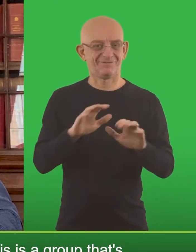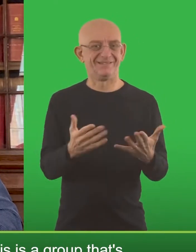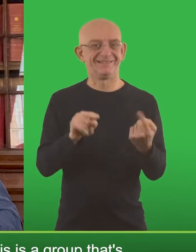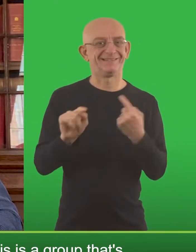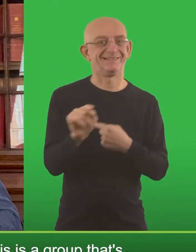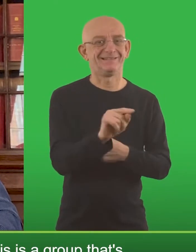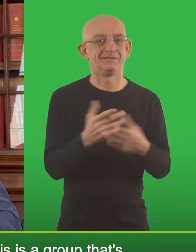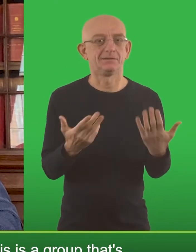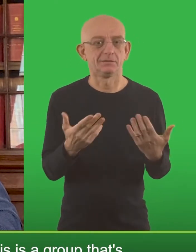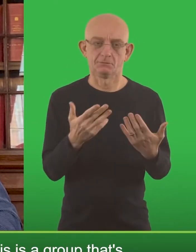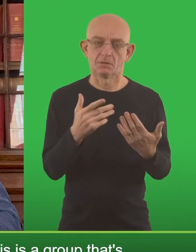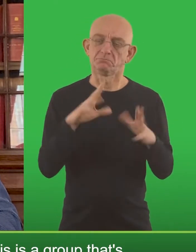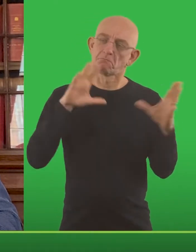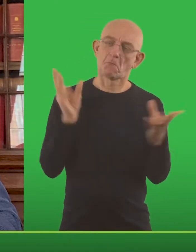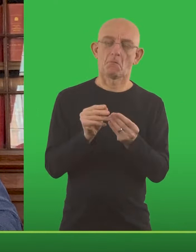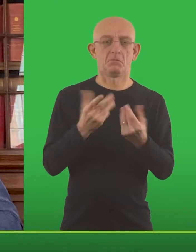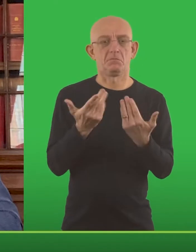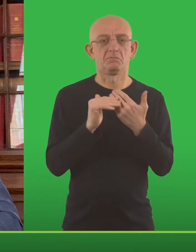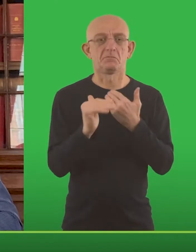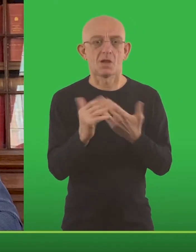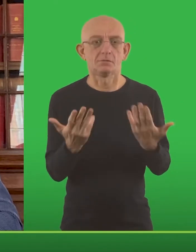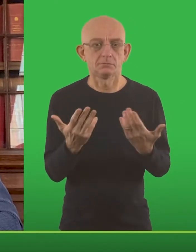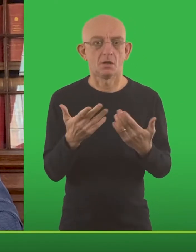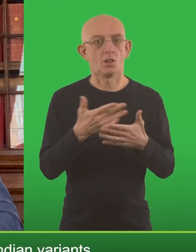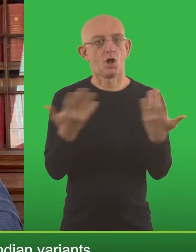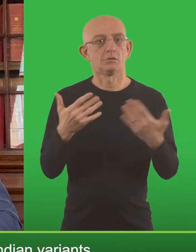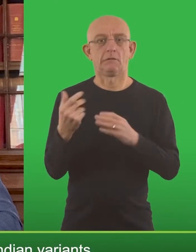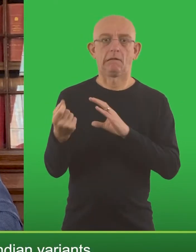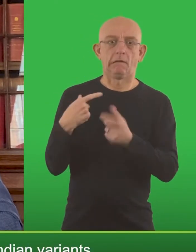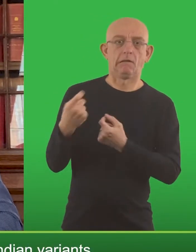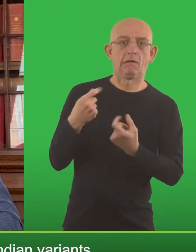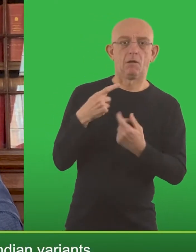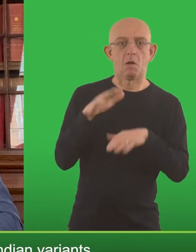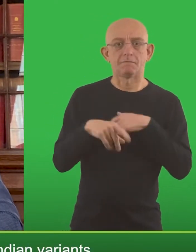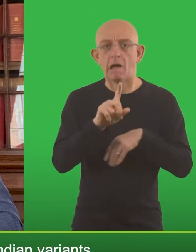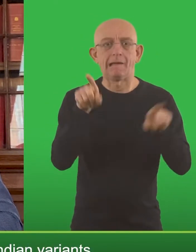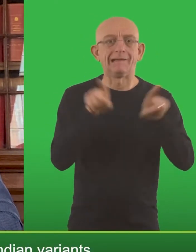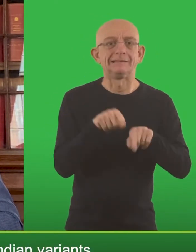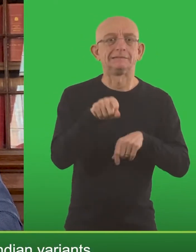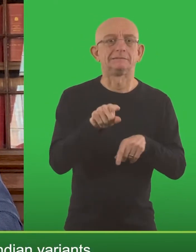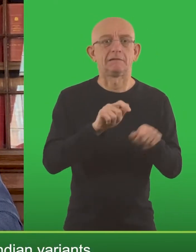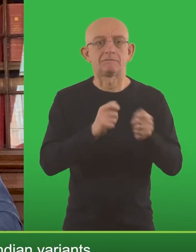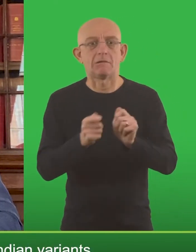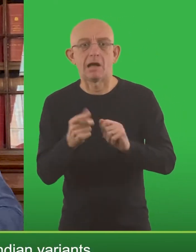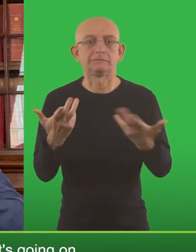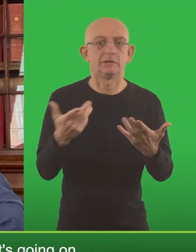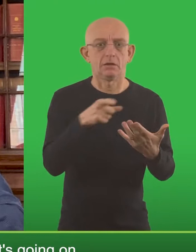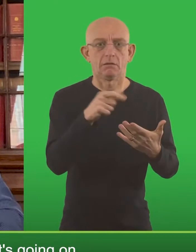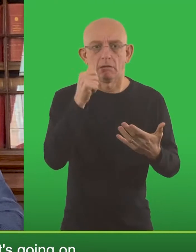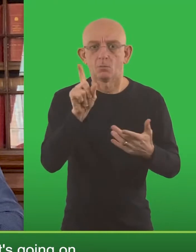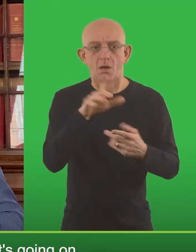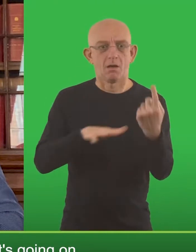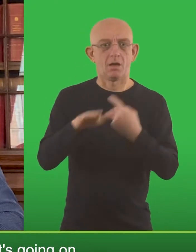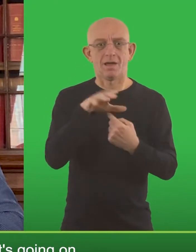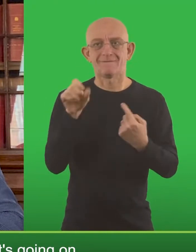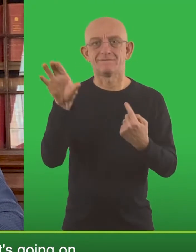least vaccinated of the adults. But all up, flat. Lots of talk in my inbox about the Indian variant. Many of you